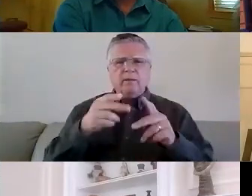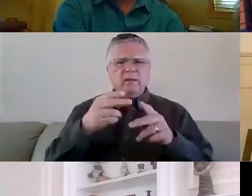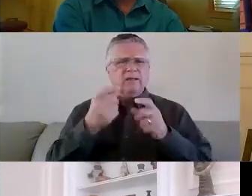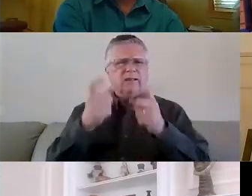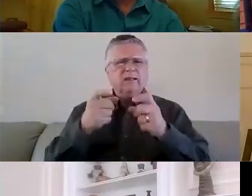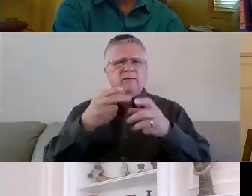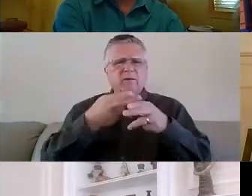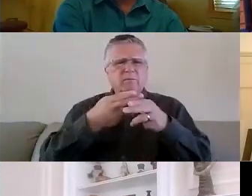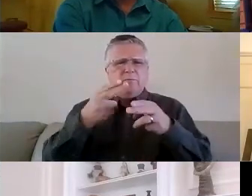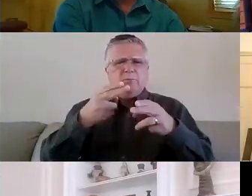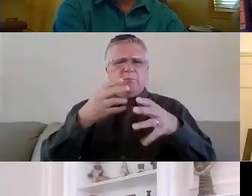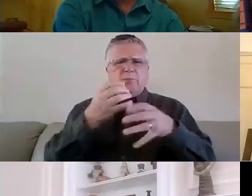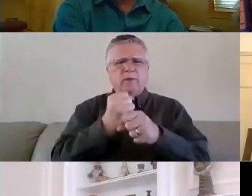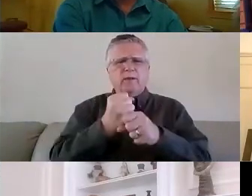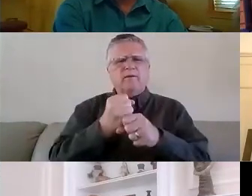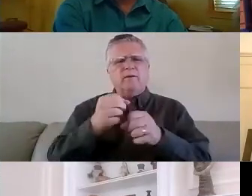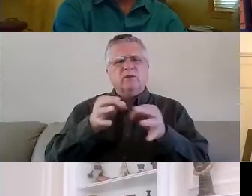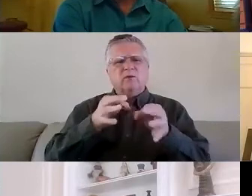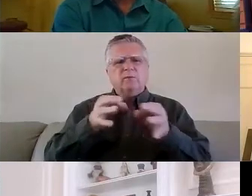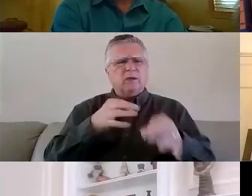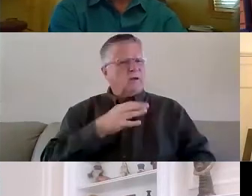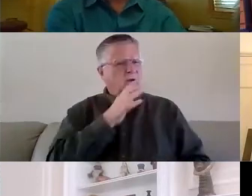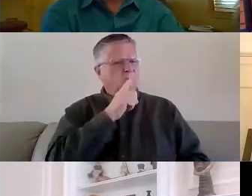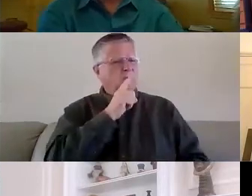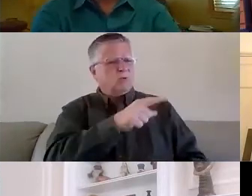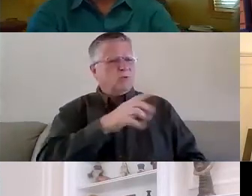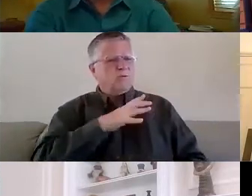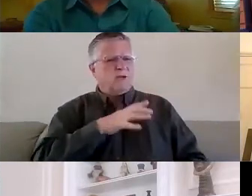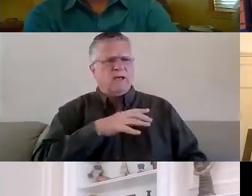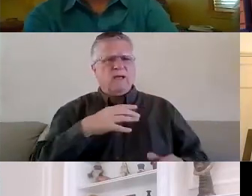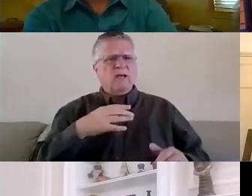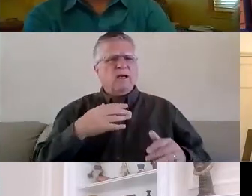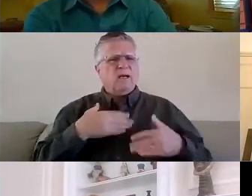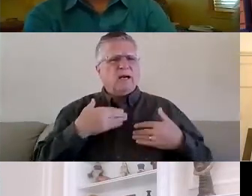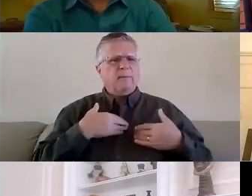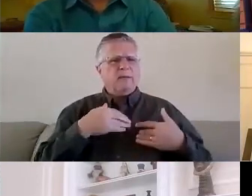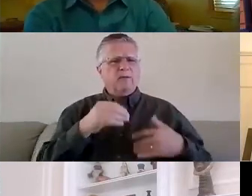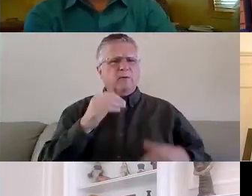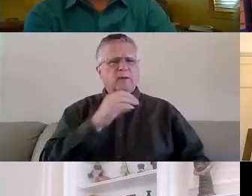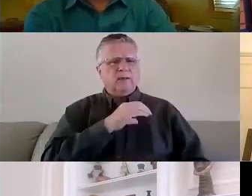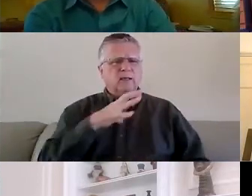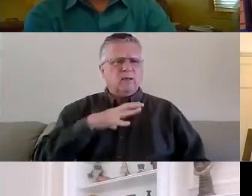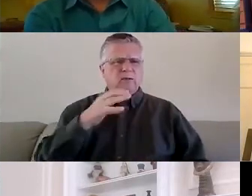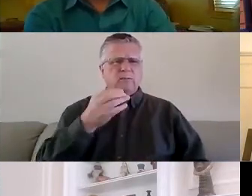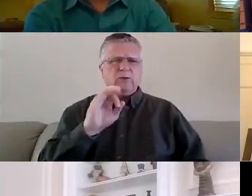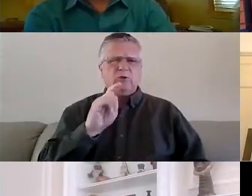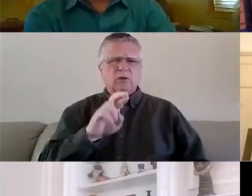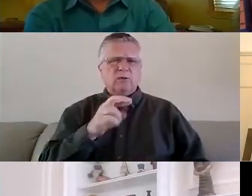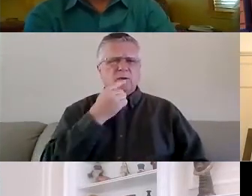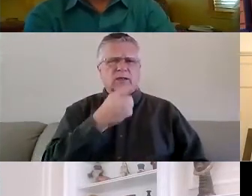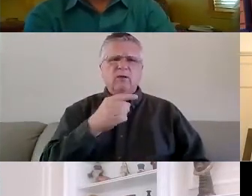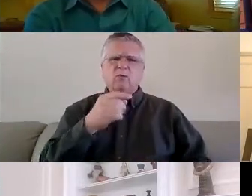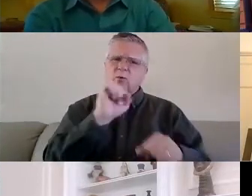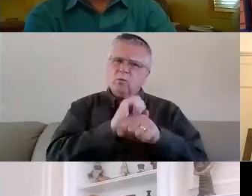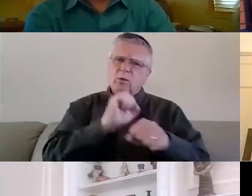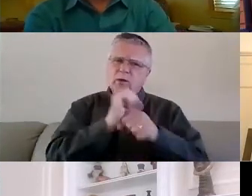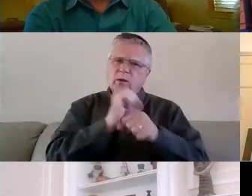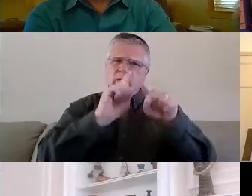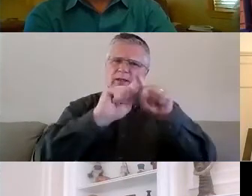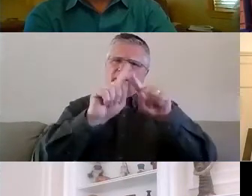that's all I have. Yeah, no, I'd be happy to. And I will also, as Councilwoman Strasburger met, We are working on a number of amendments that have been raised